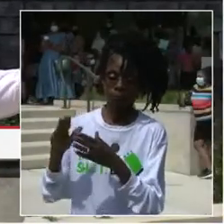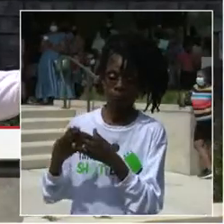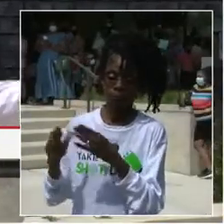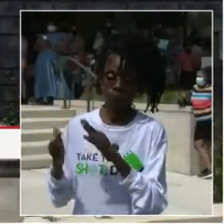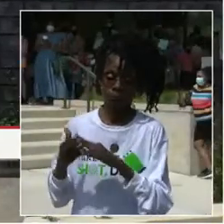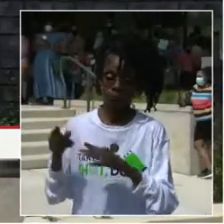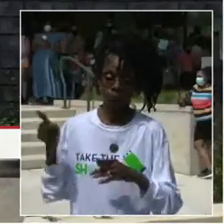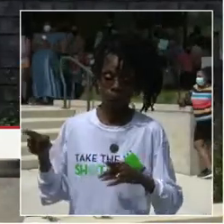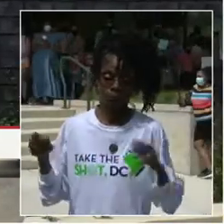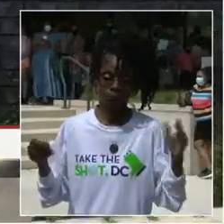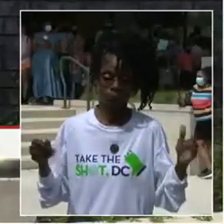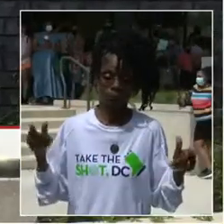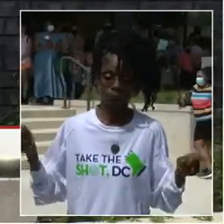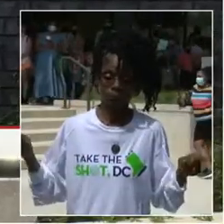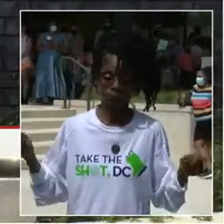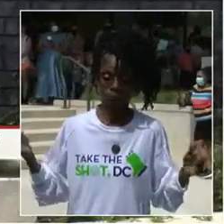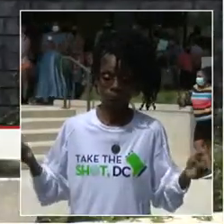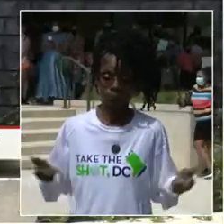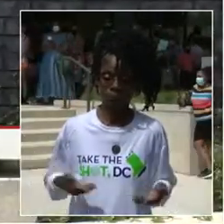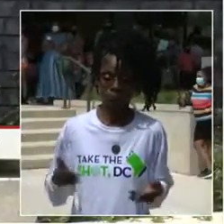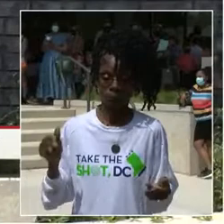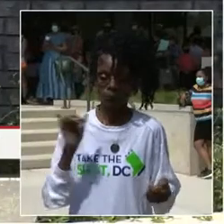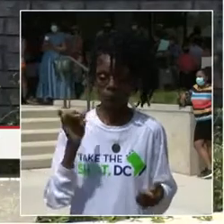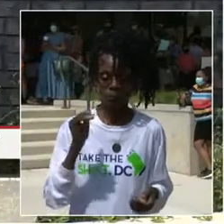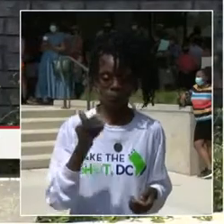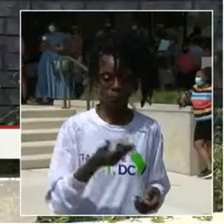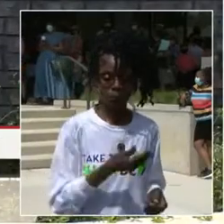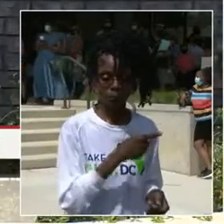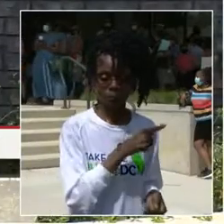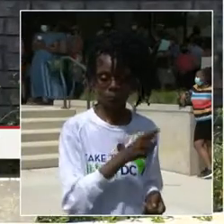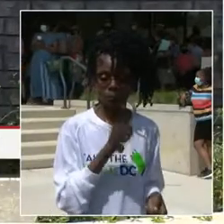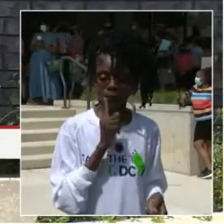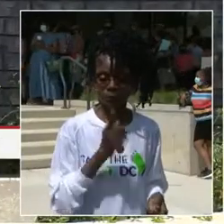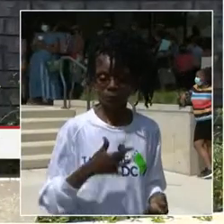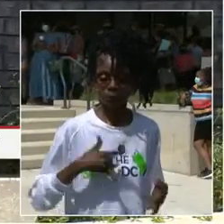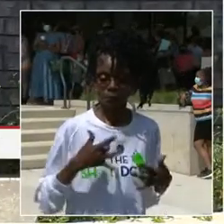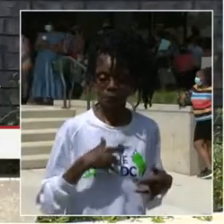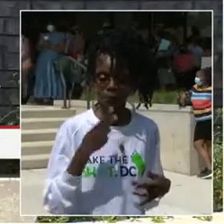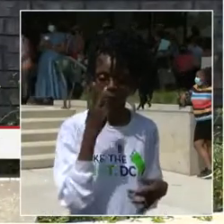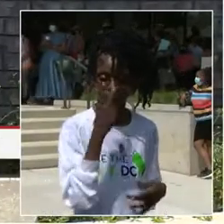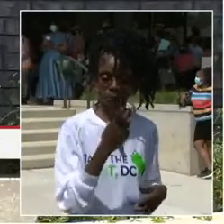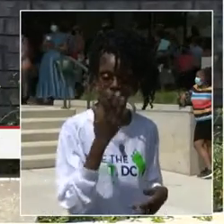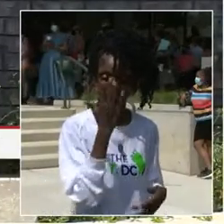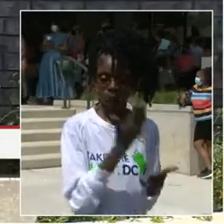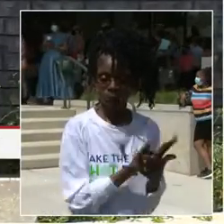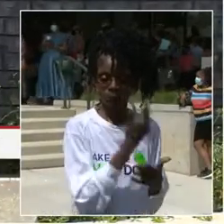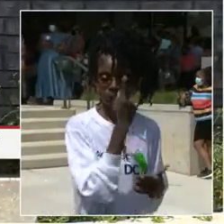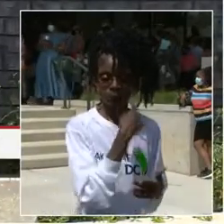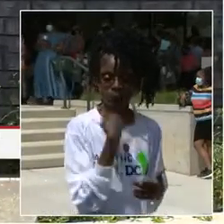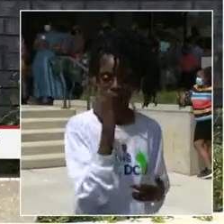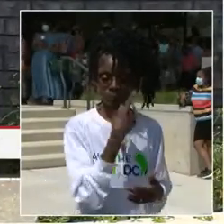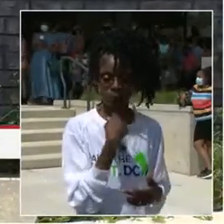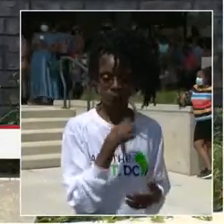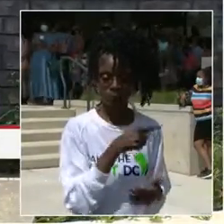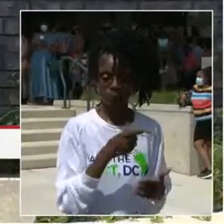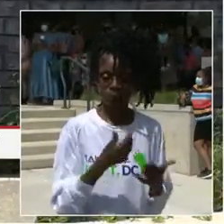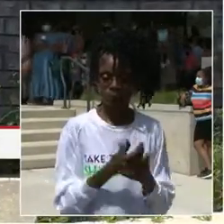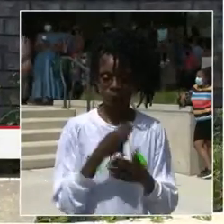welcome. We are very excited to see the new faces and to build relationships with the Banneker